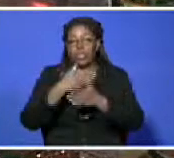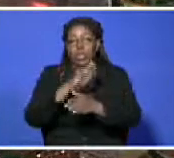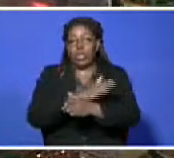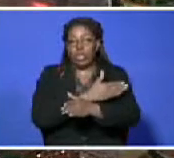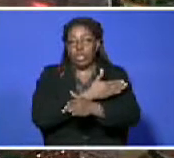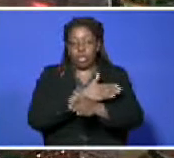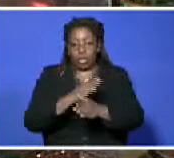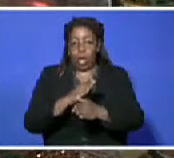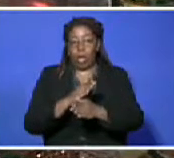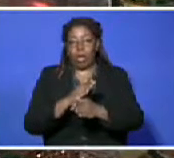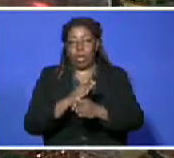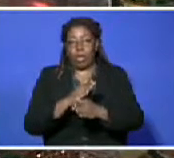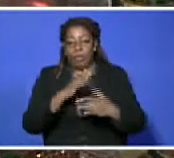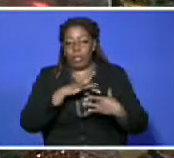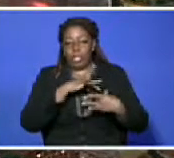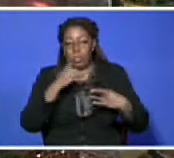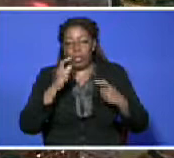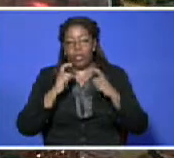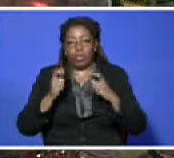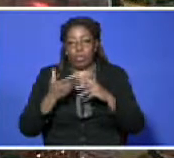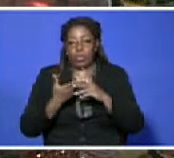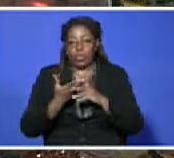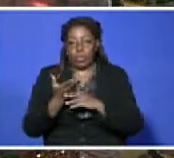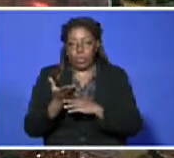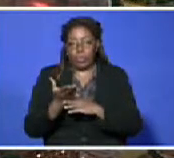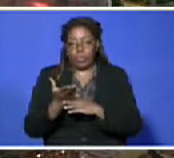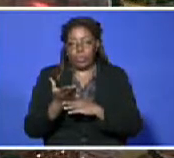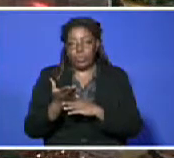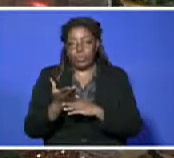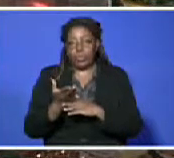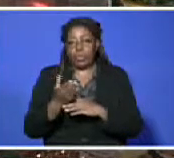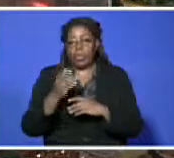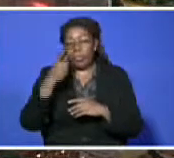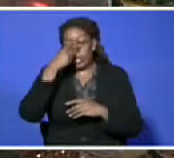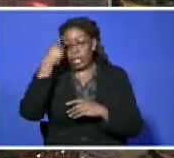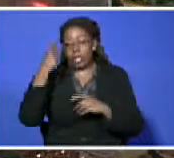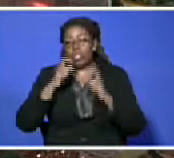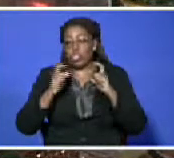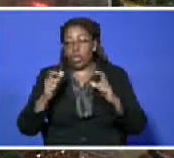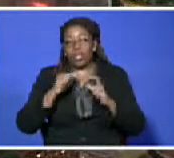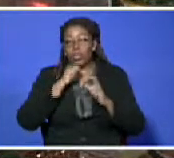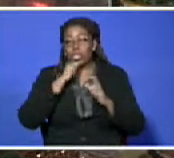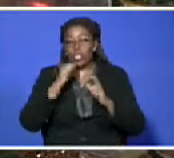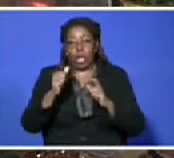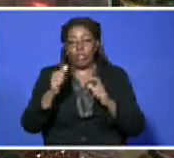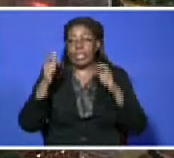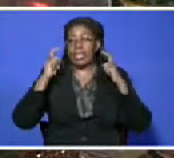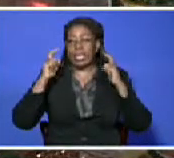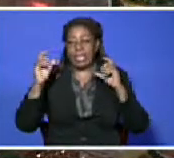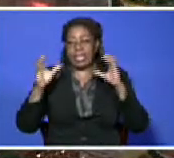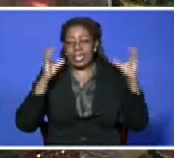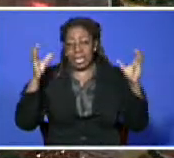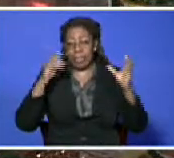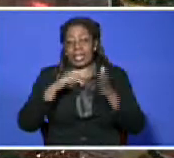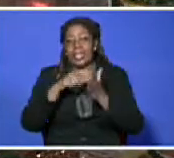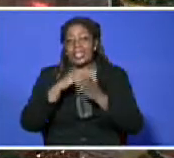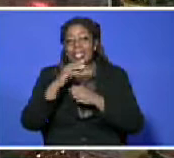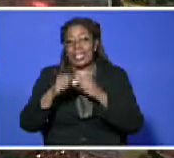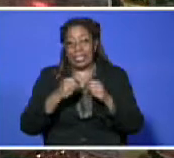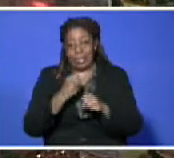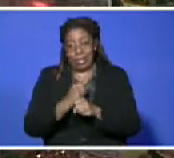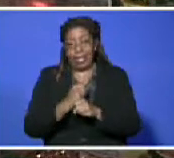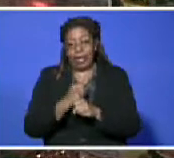ignite the spirit of Junkanoo through the sound waves, as Junkanoo won't be celebrated this year due to the pandemic. Founder